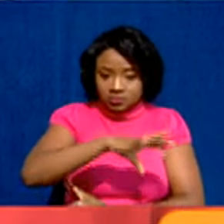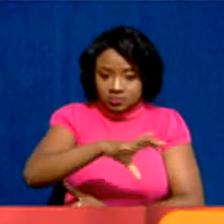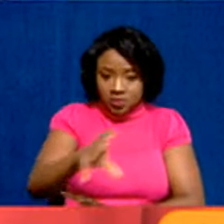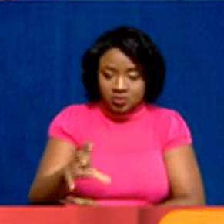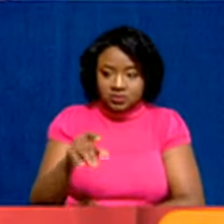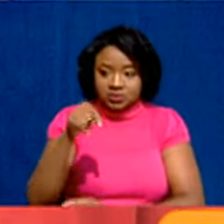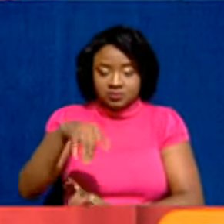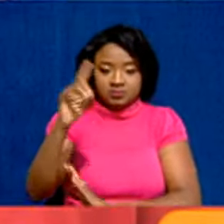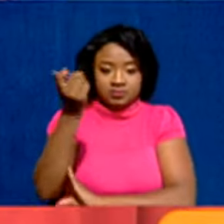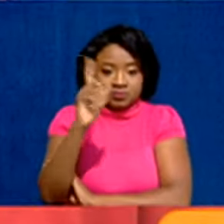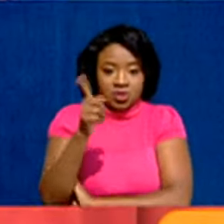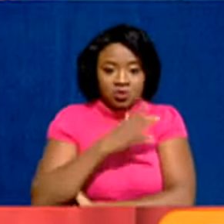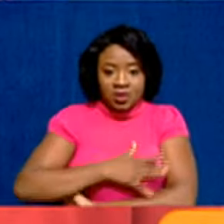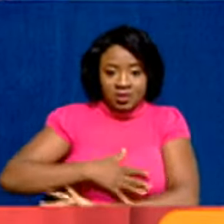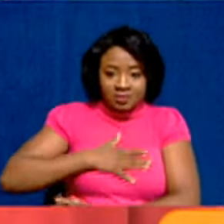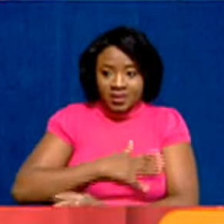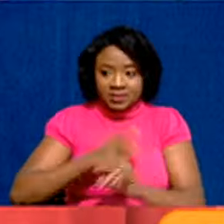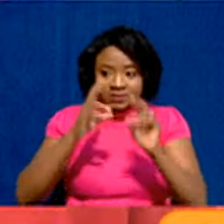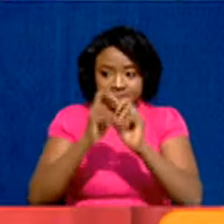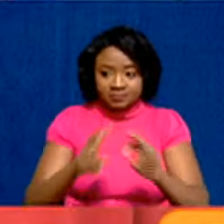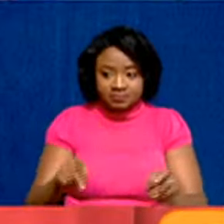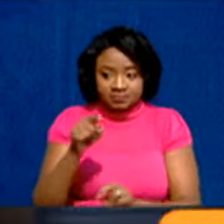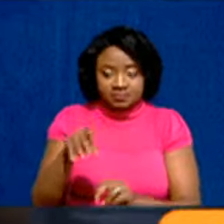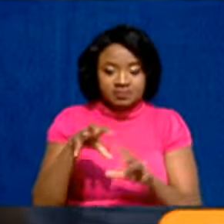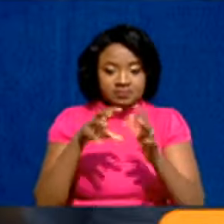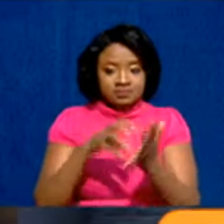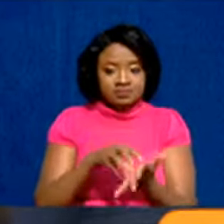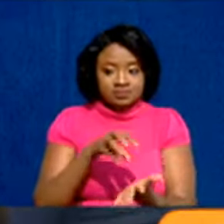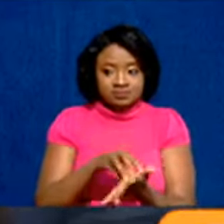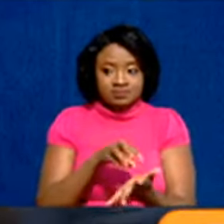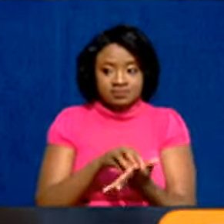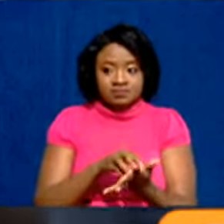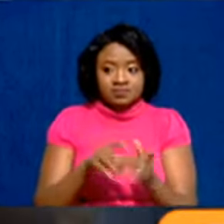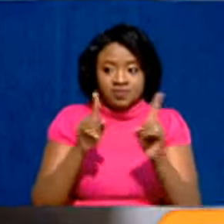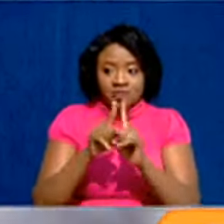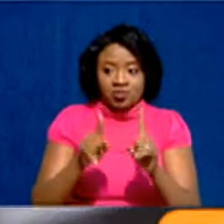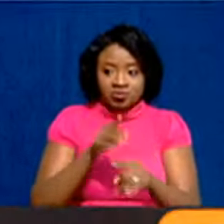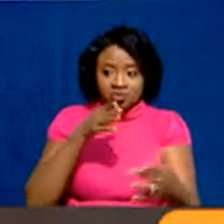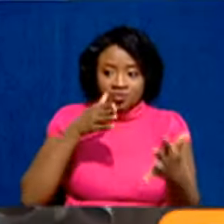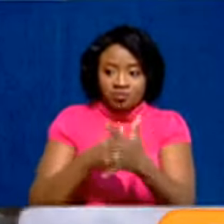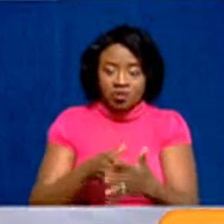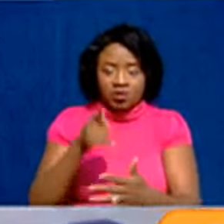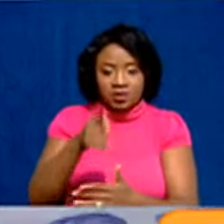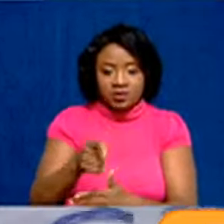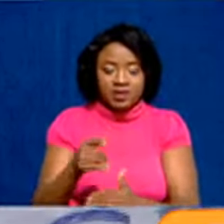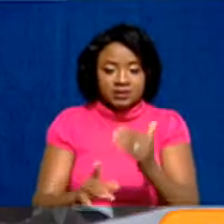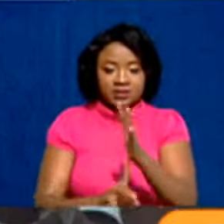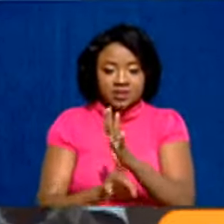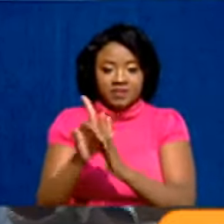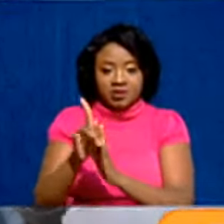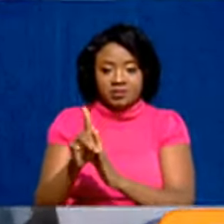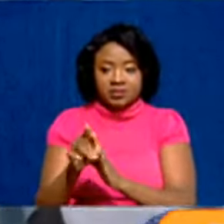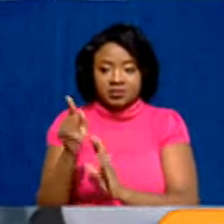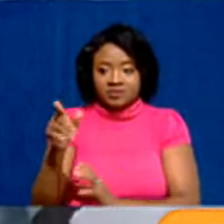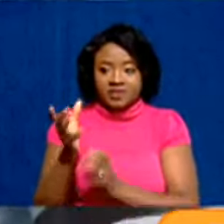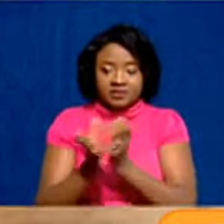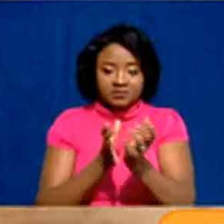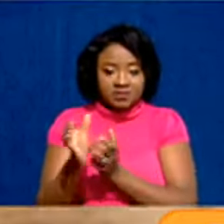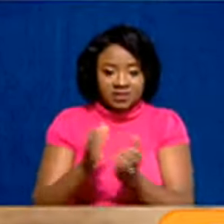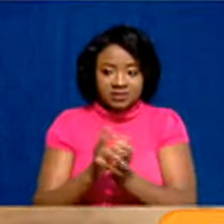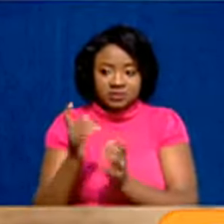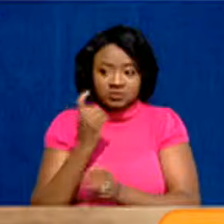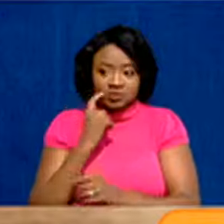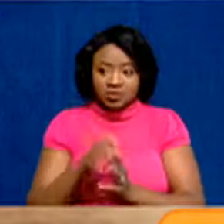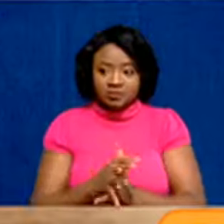Nairobi to look into this matter and stop the development of the commercial structure.